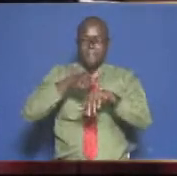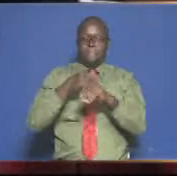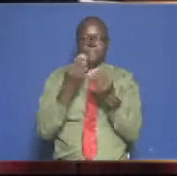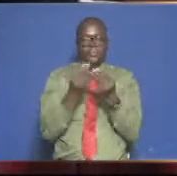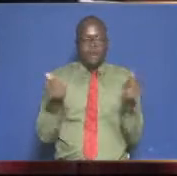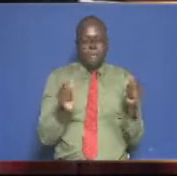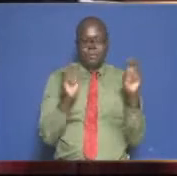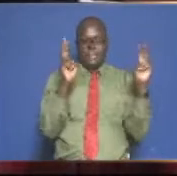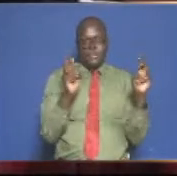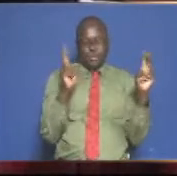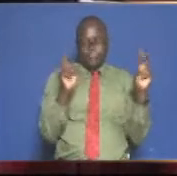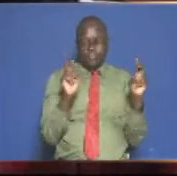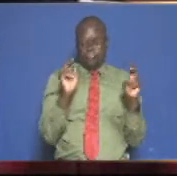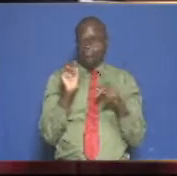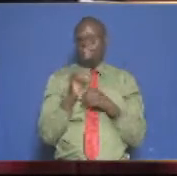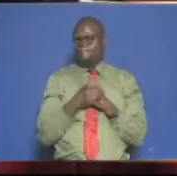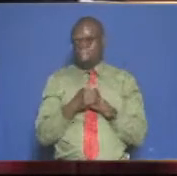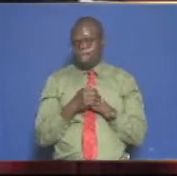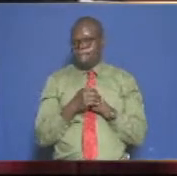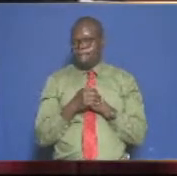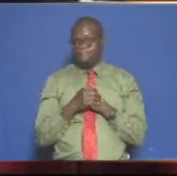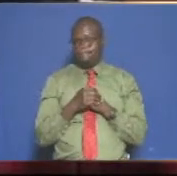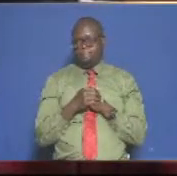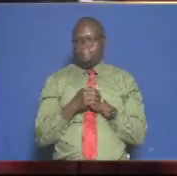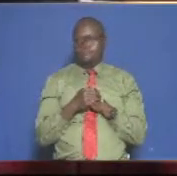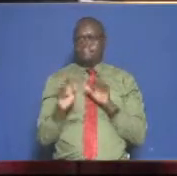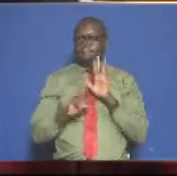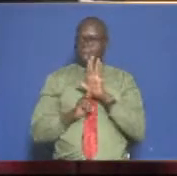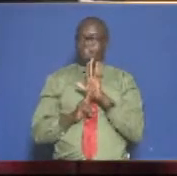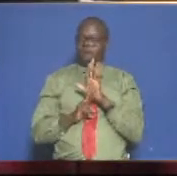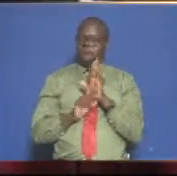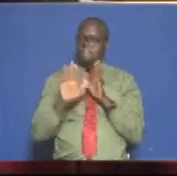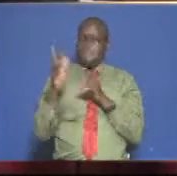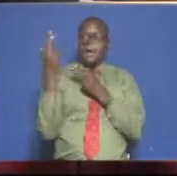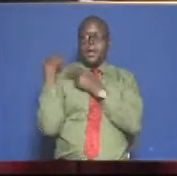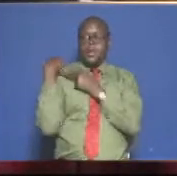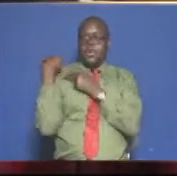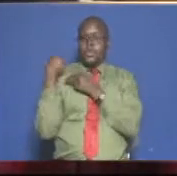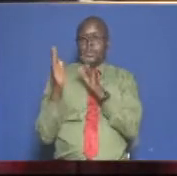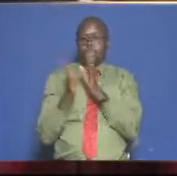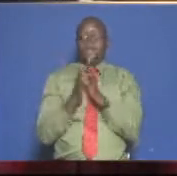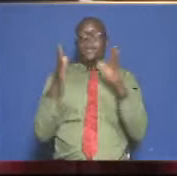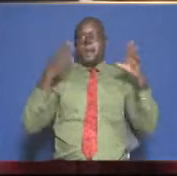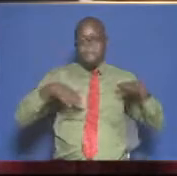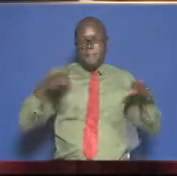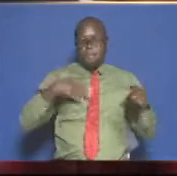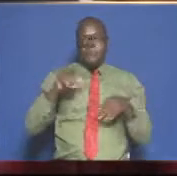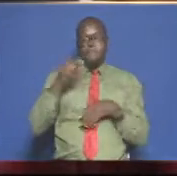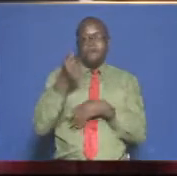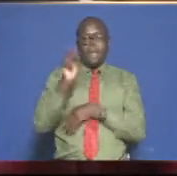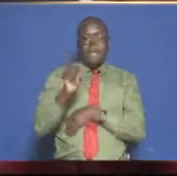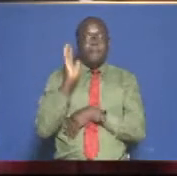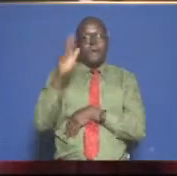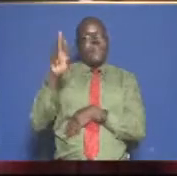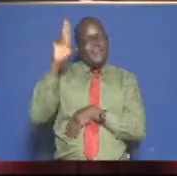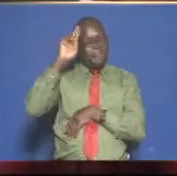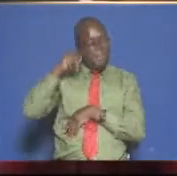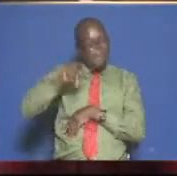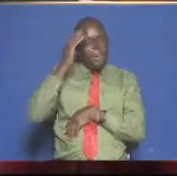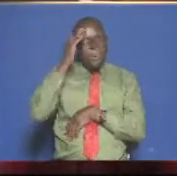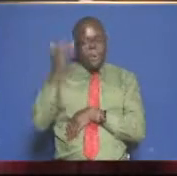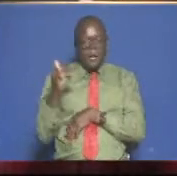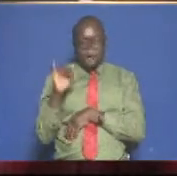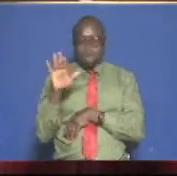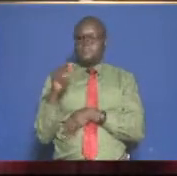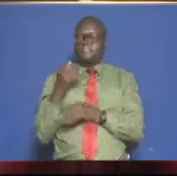issues. In his representation role, we, the people of Game, will remember him for standing